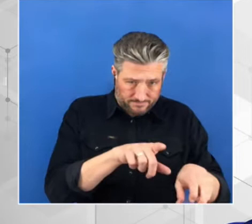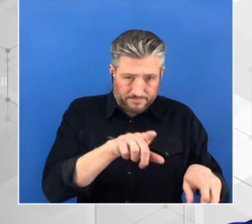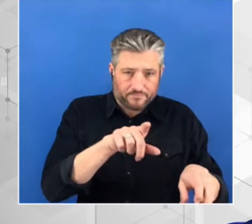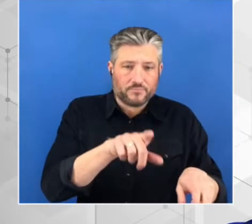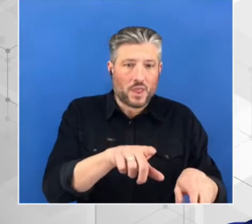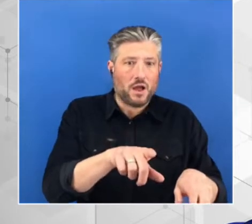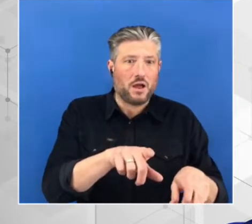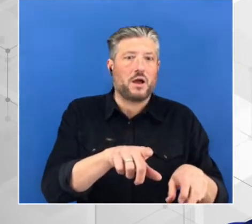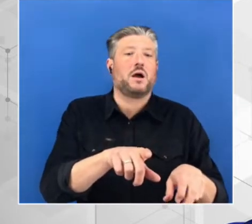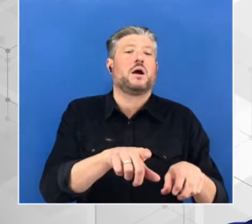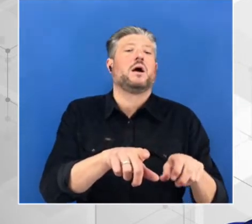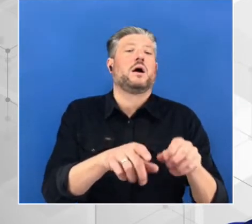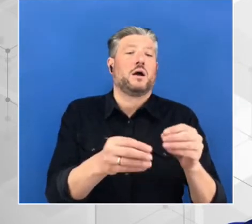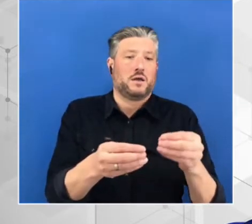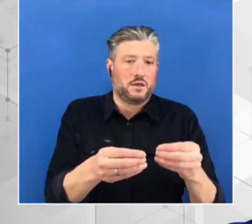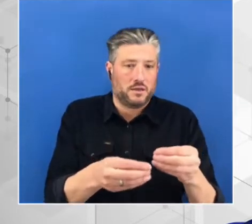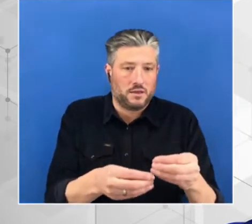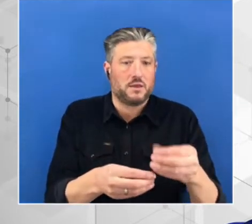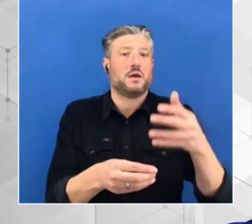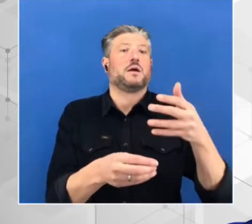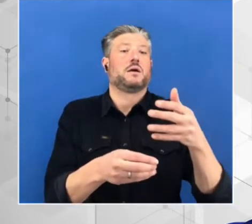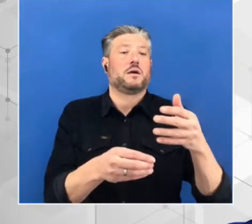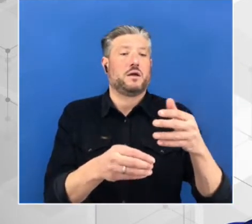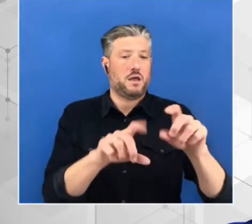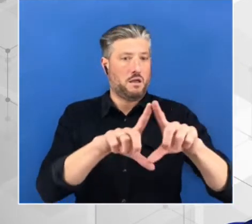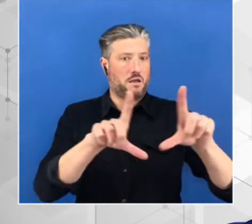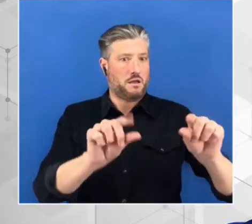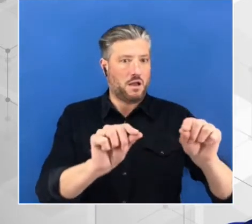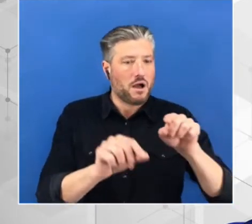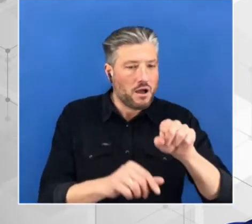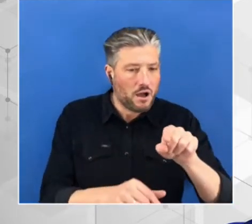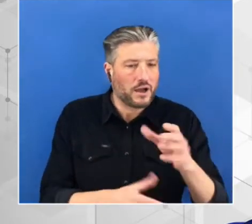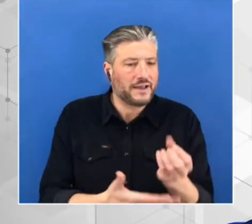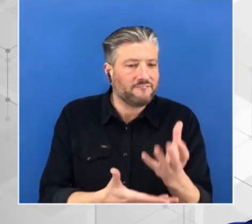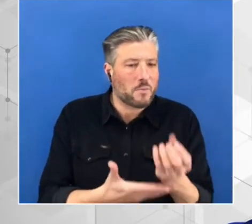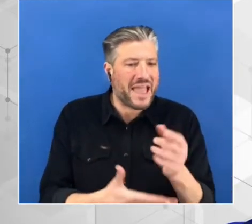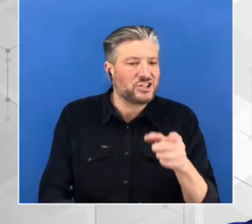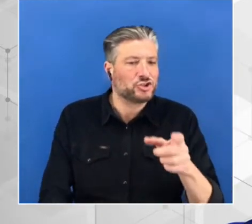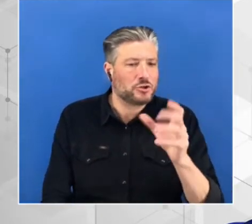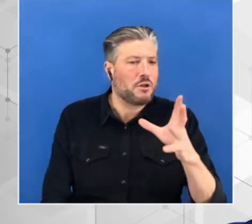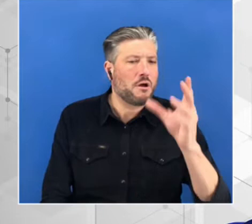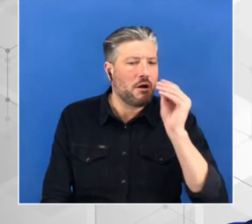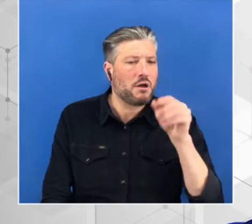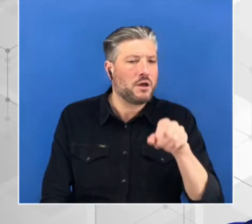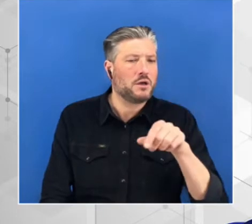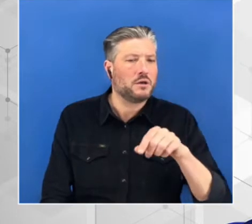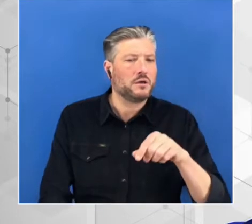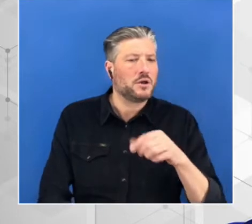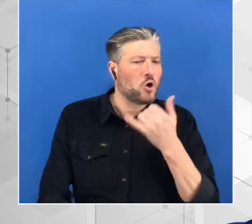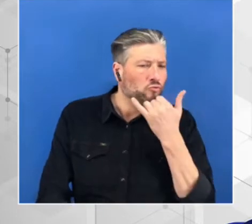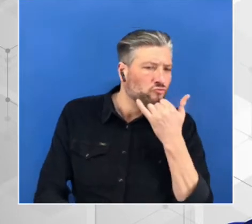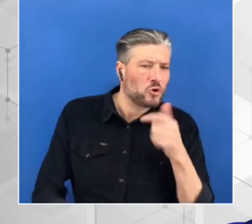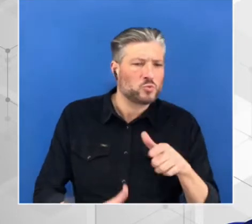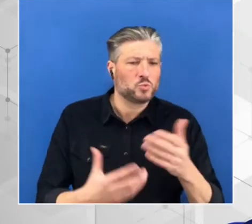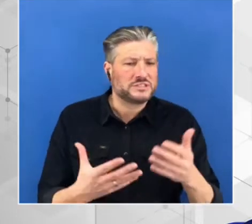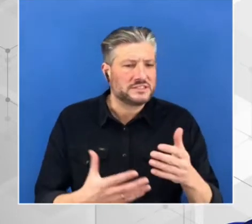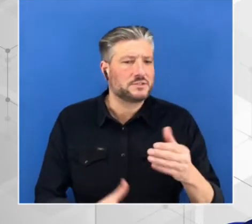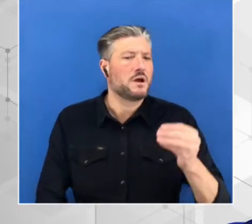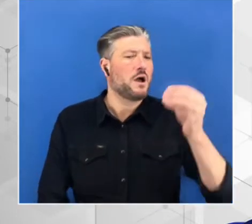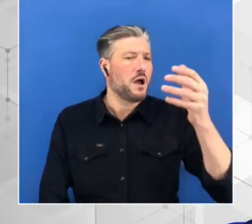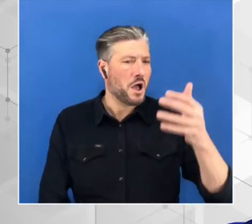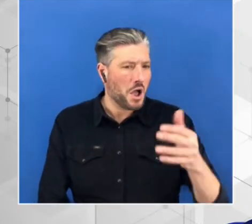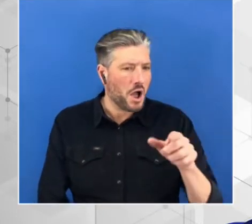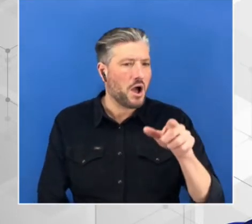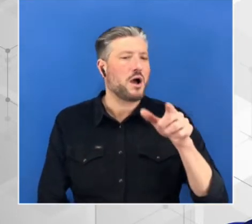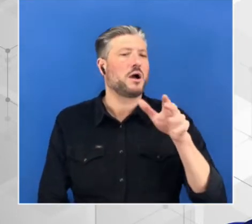modal overlay is going to come with some information about what is wrong in this line of code. As well,